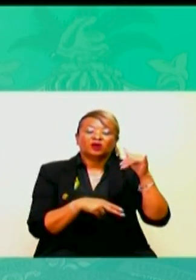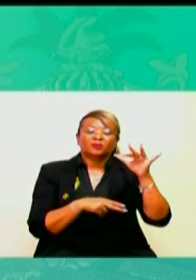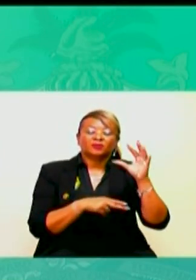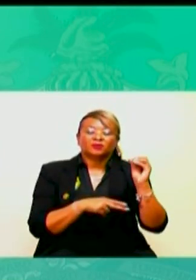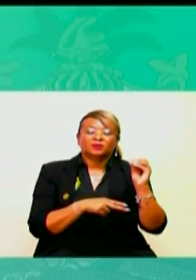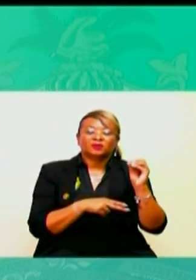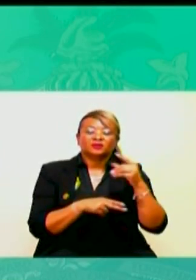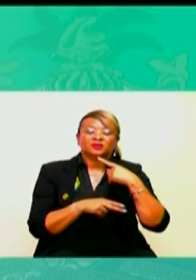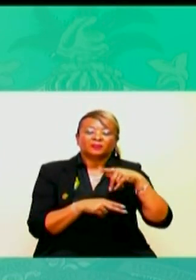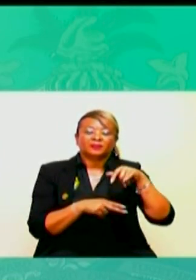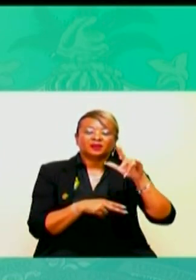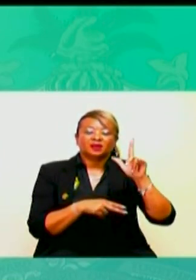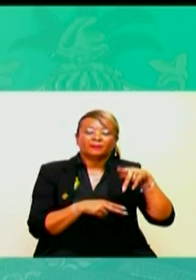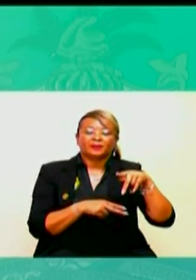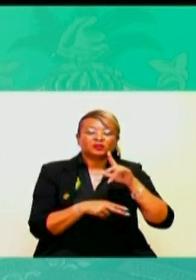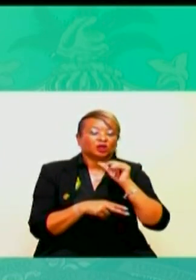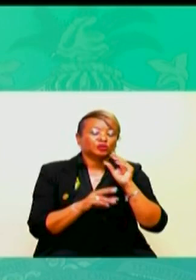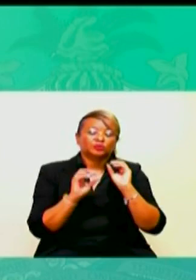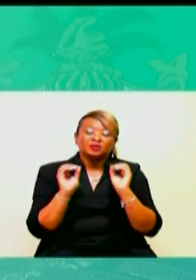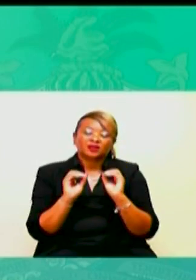PLP isn't doing nothing, man.